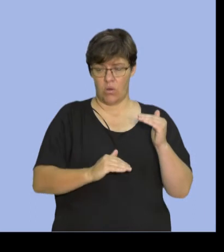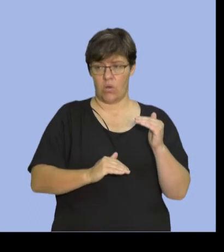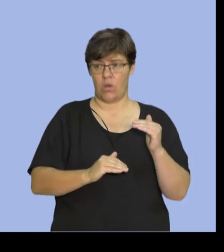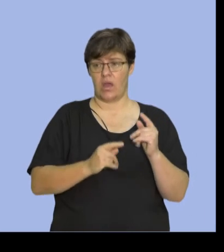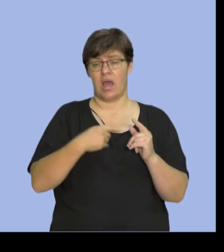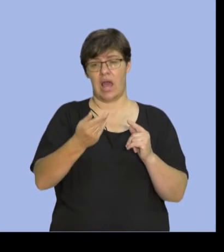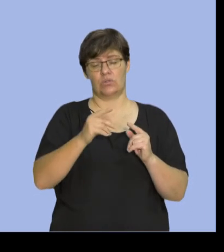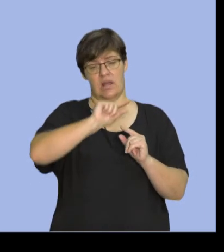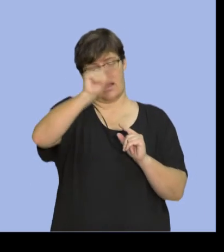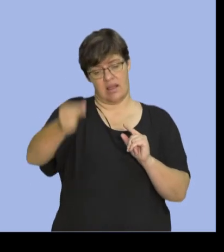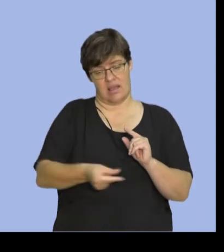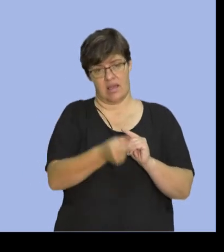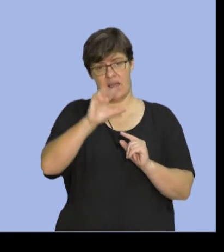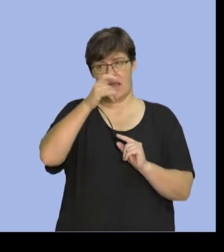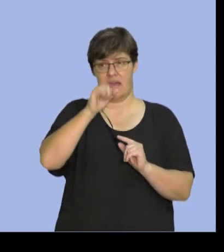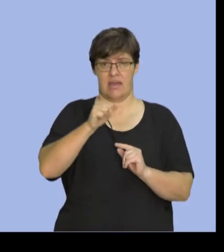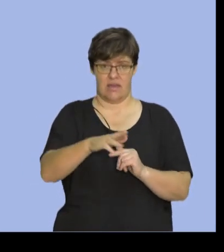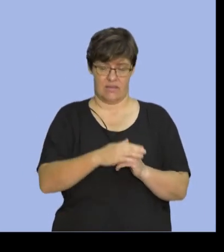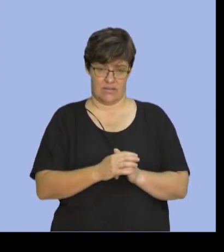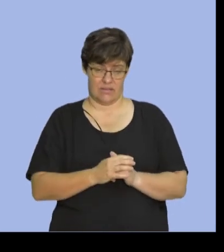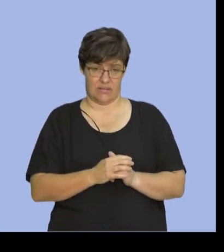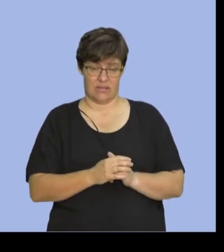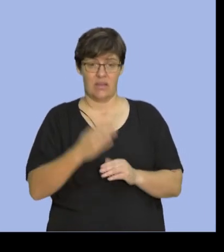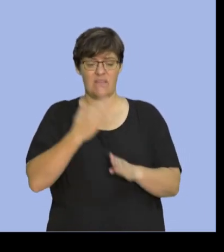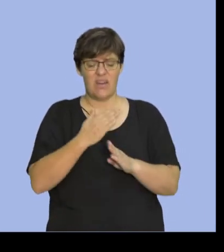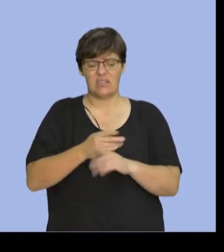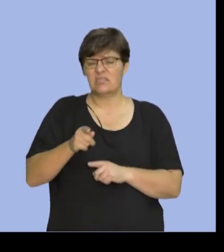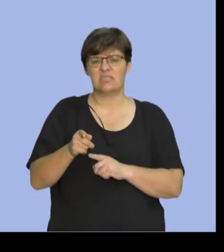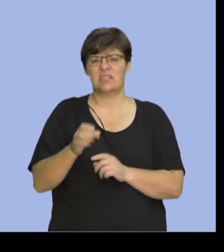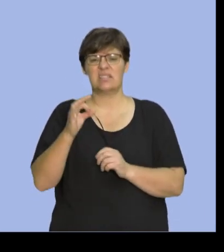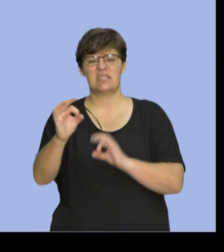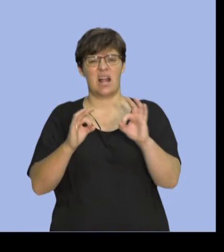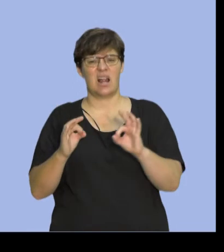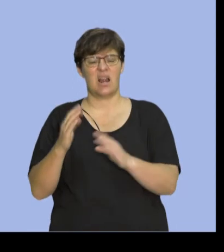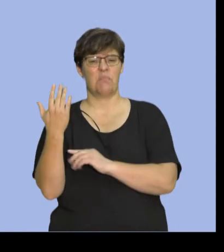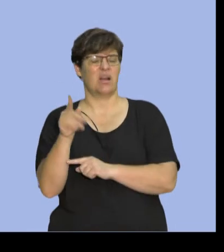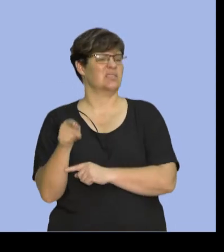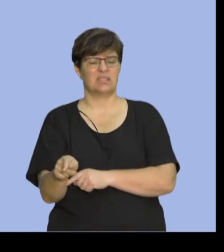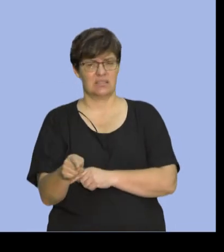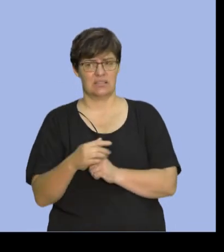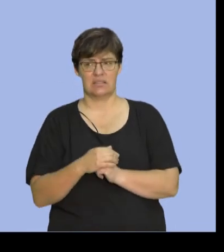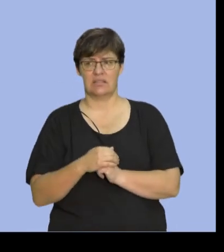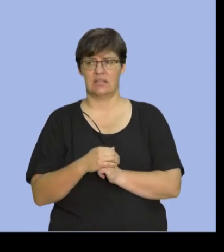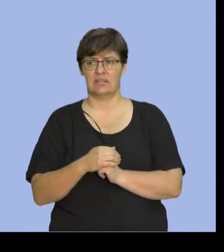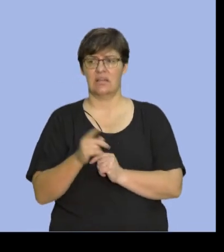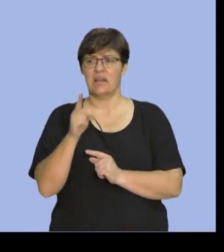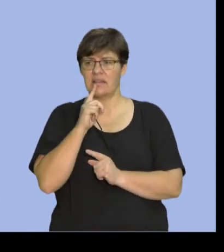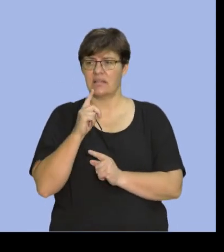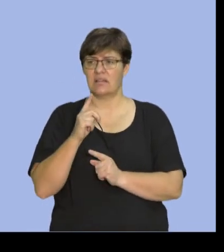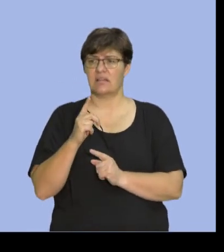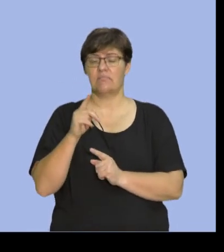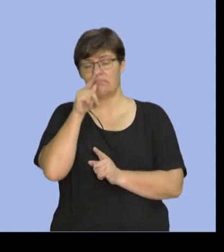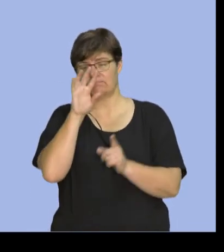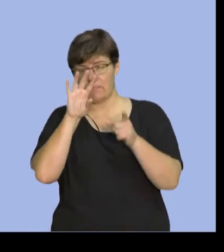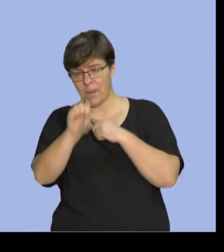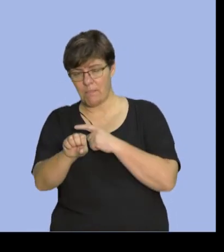layer. The function of the plant cell in plant cells of the chloroplast is that it is a site for protein